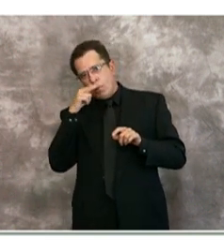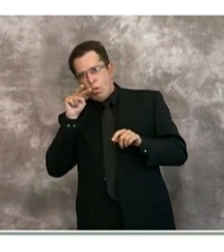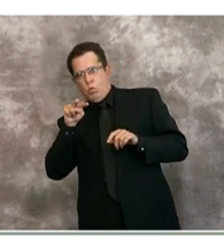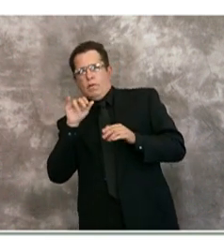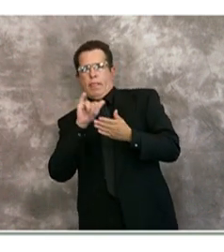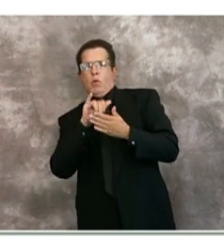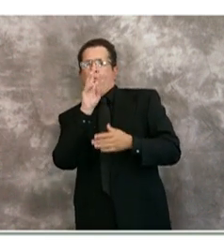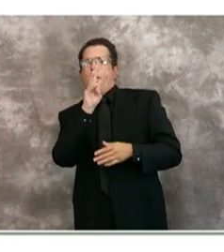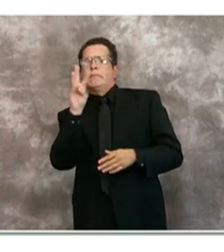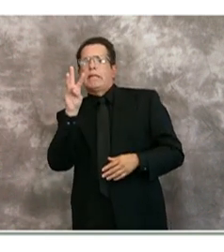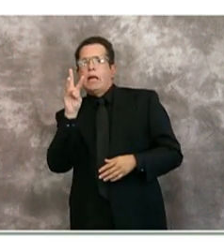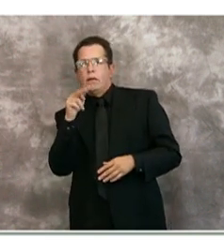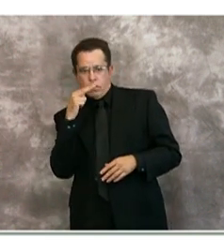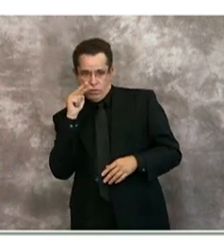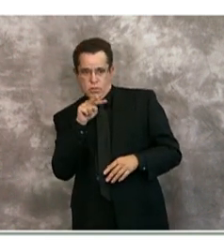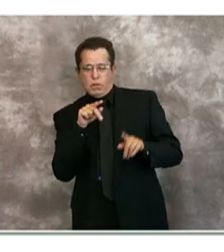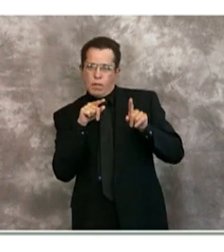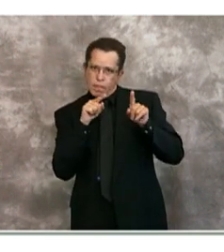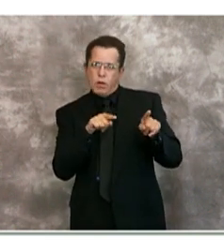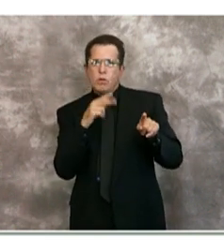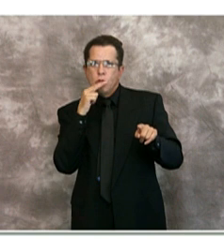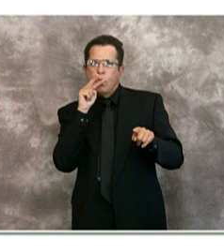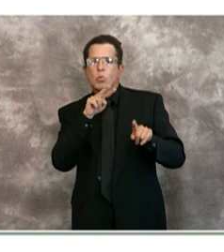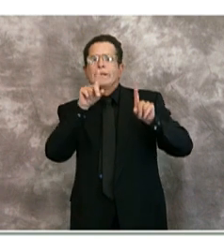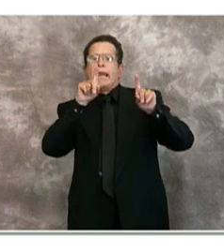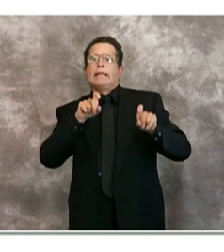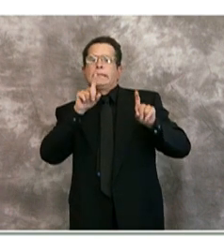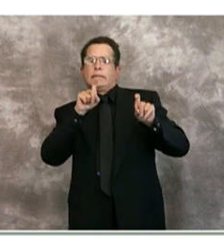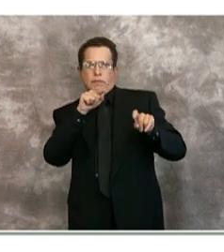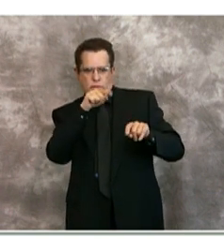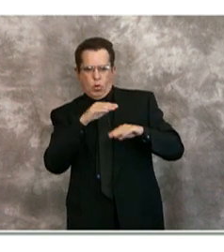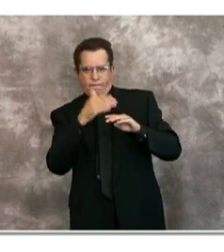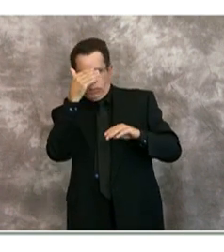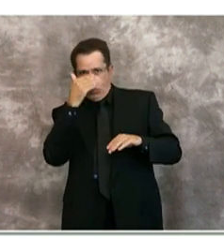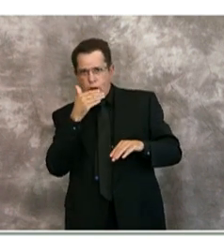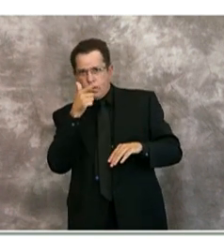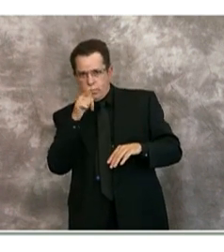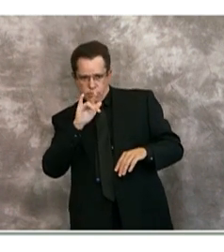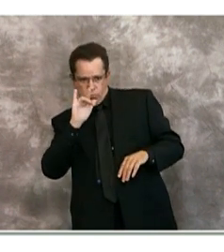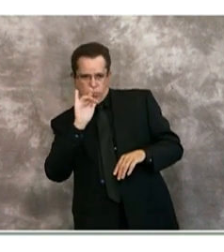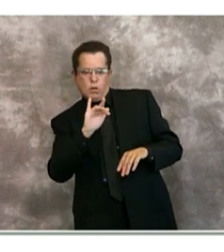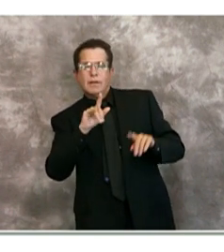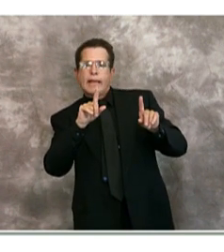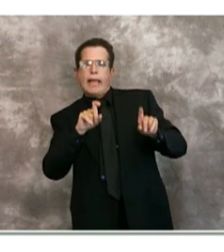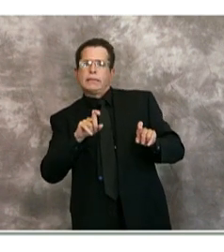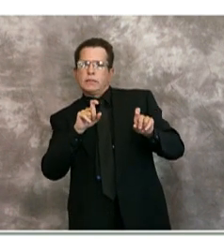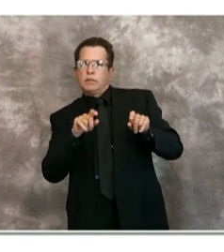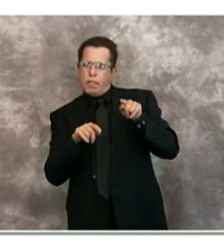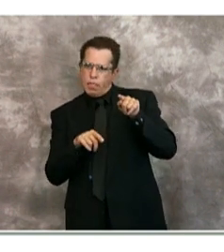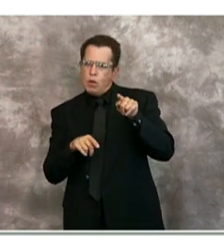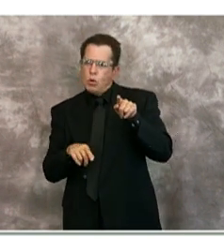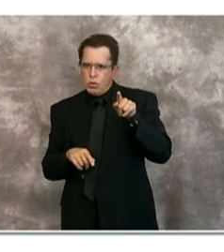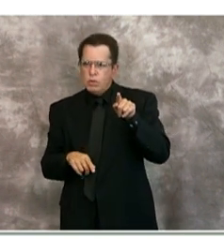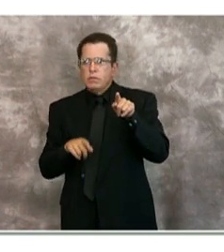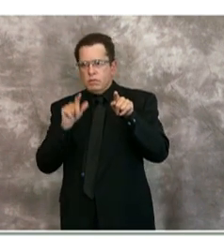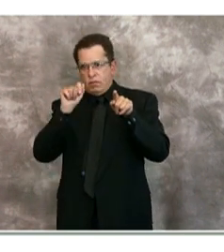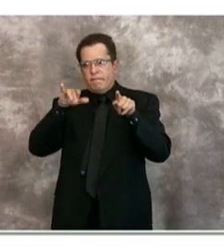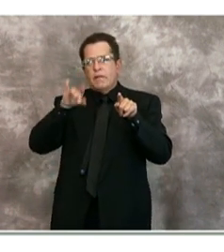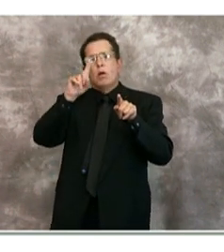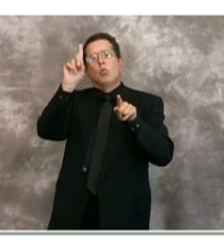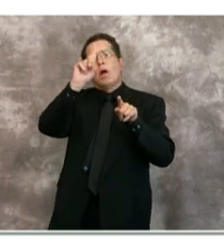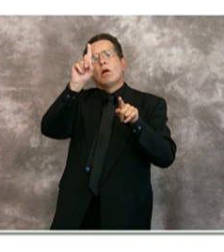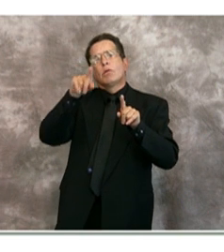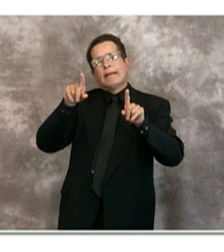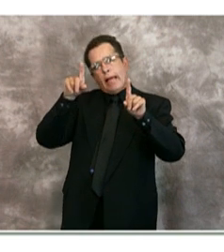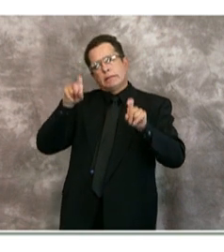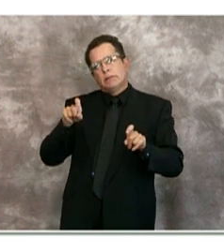website, when you visit it, go to the testing area on the front page. On there, you have the option of finding a test